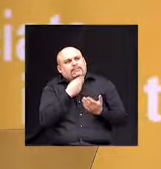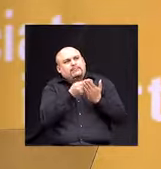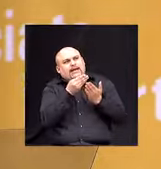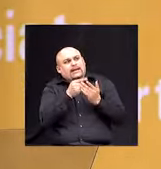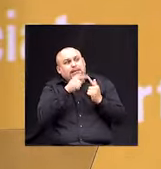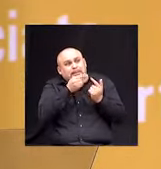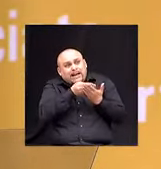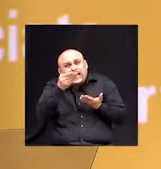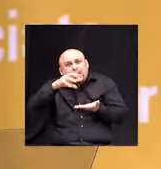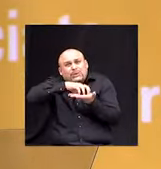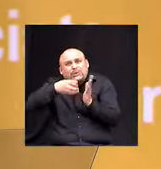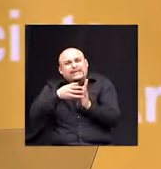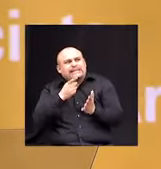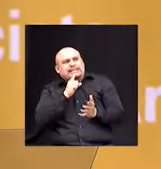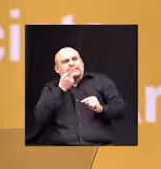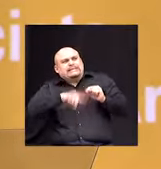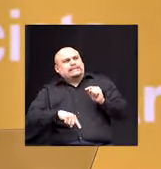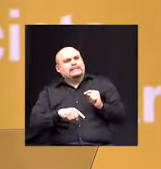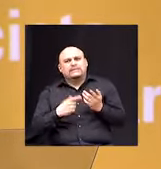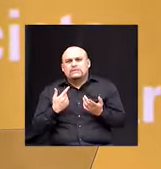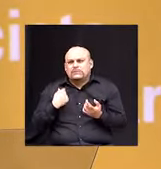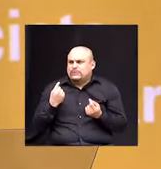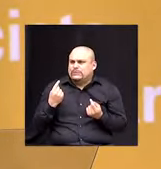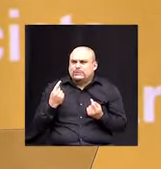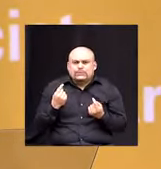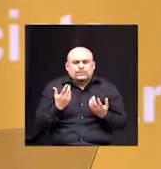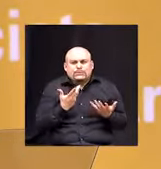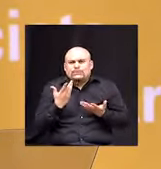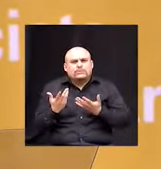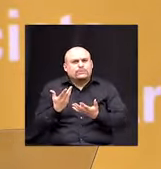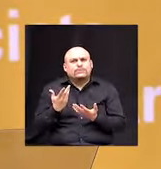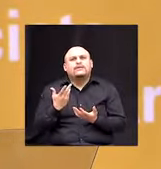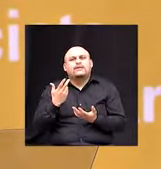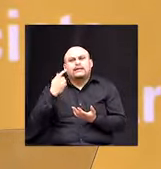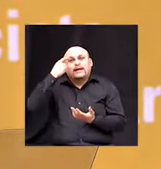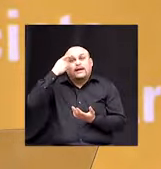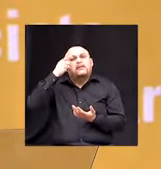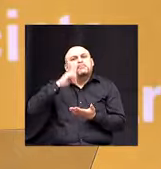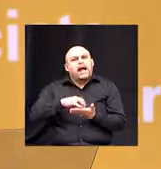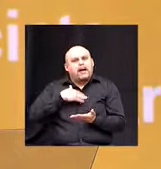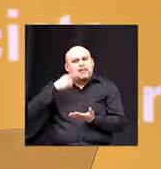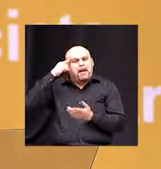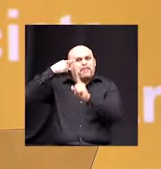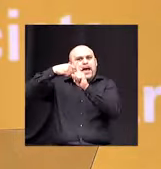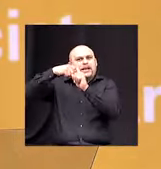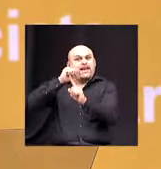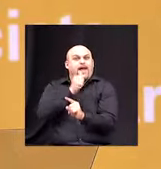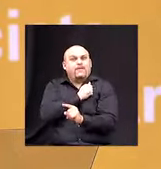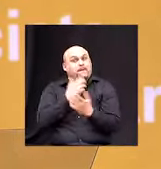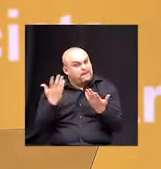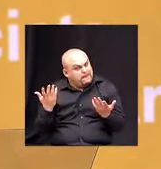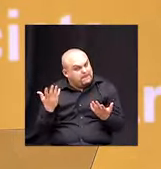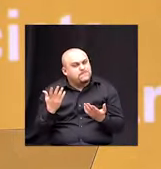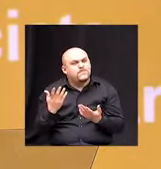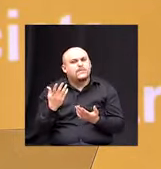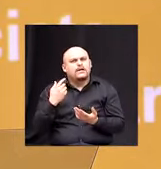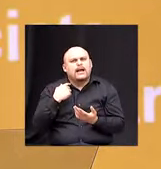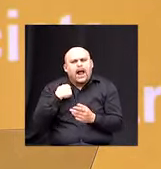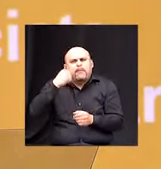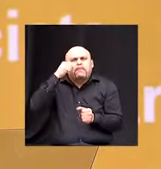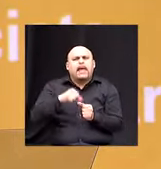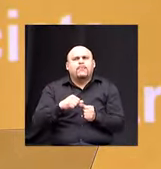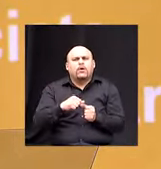buy cookies. What am I to do? So here's your positive attitude, right? I